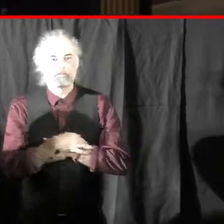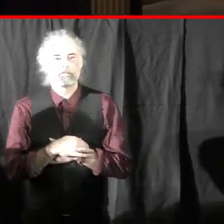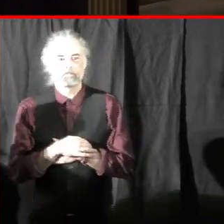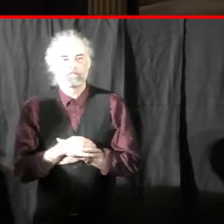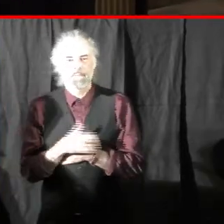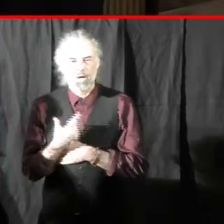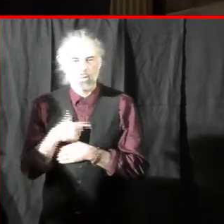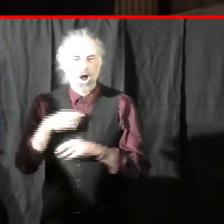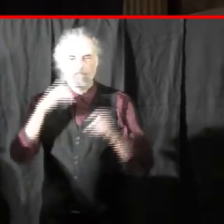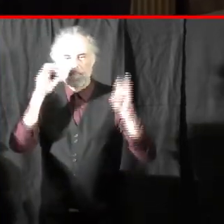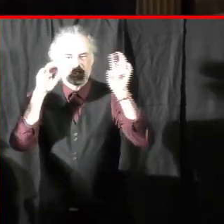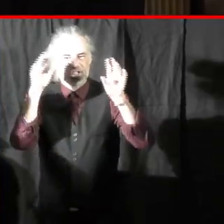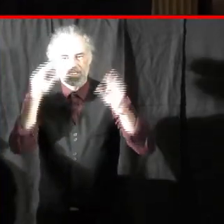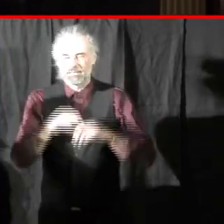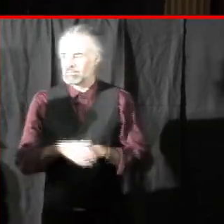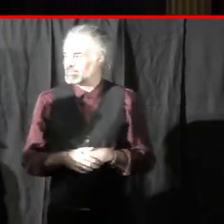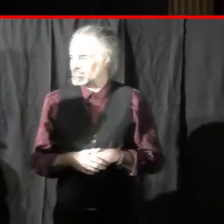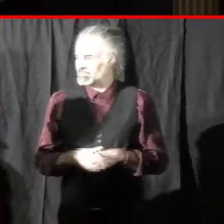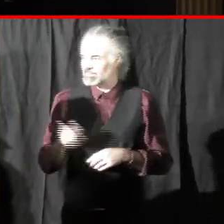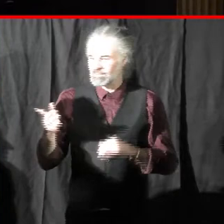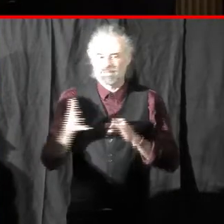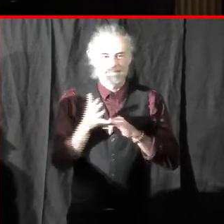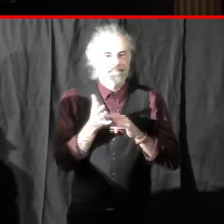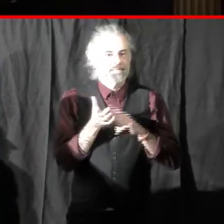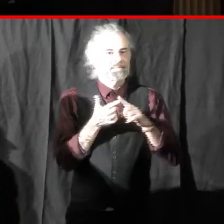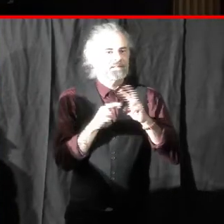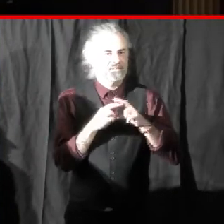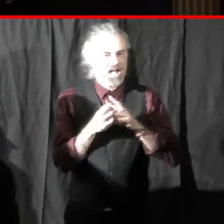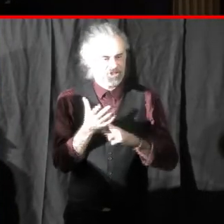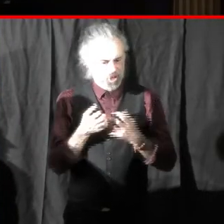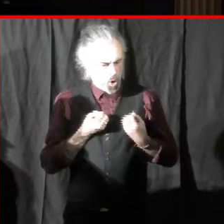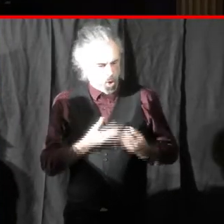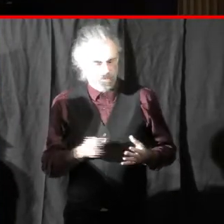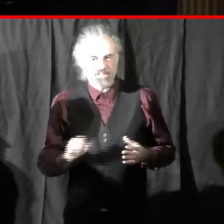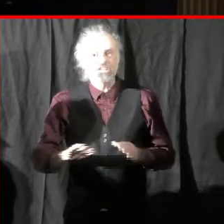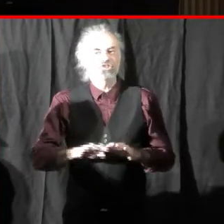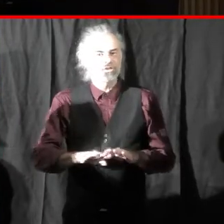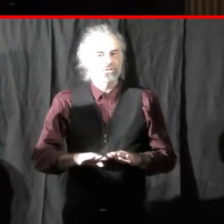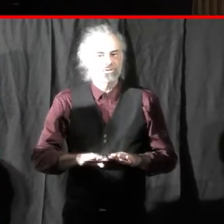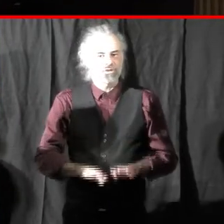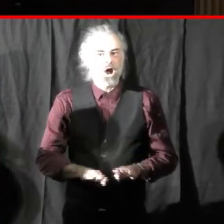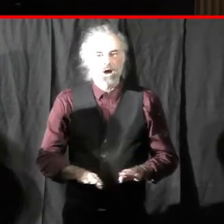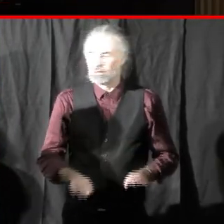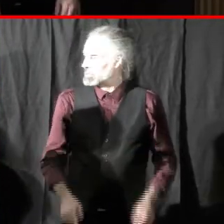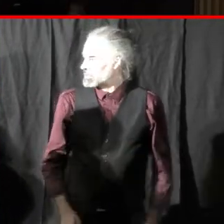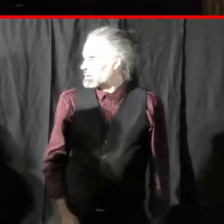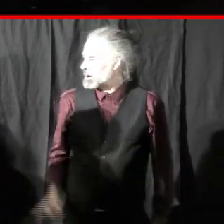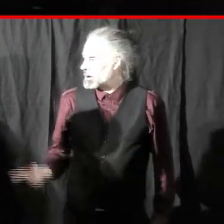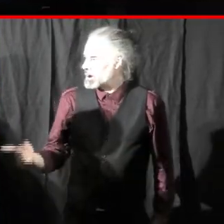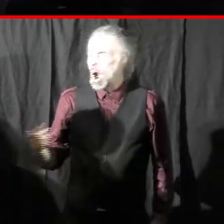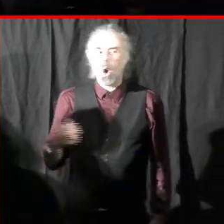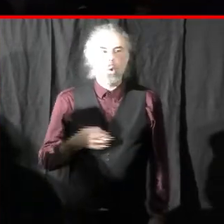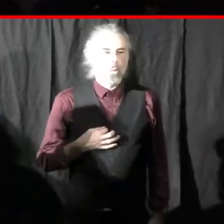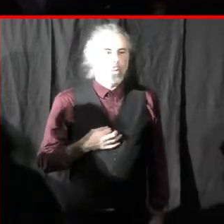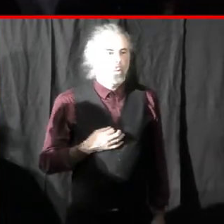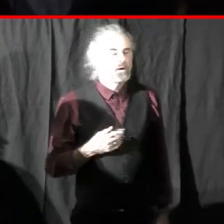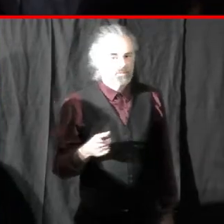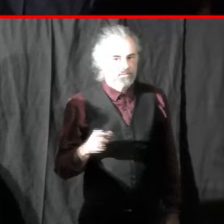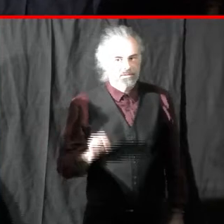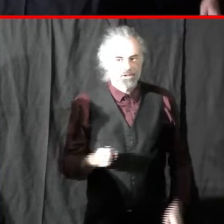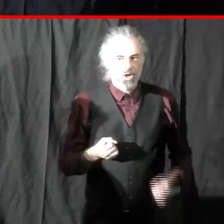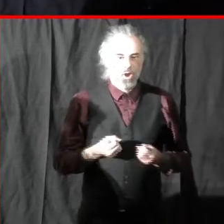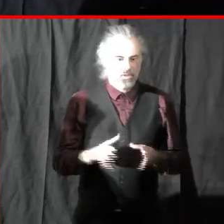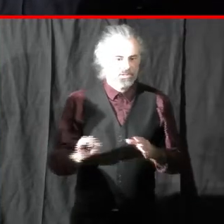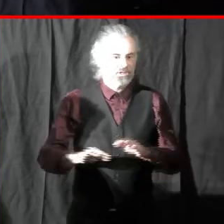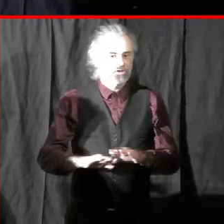on this moment? Sophia has just lost a child and... No. Yeah. Yep, just lost a child.